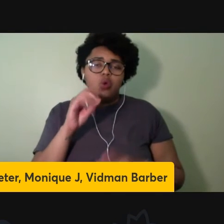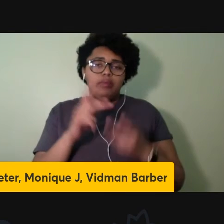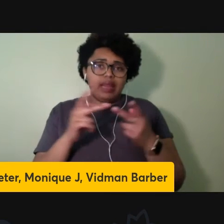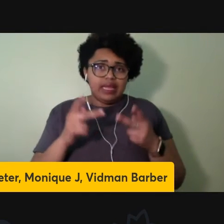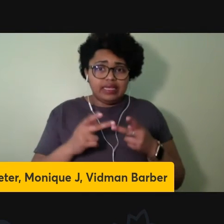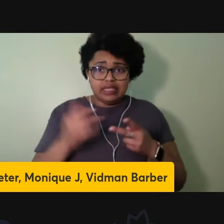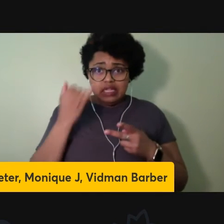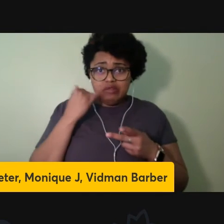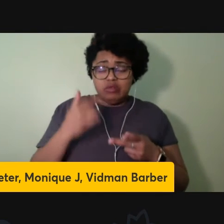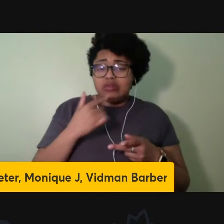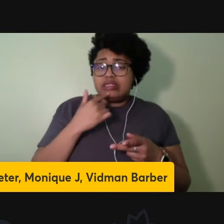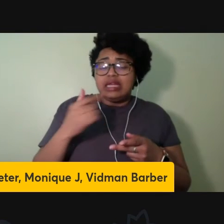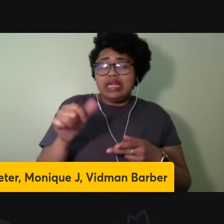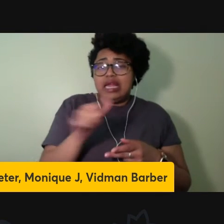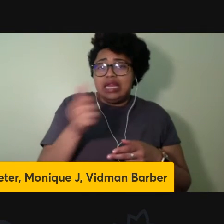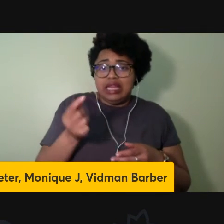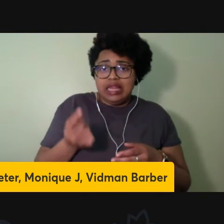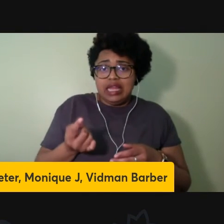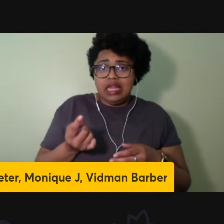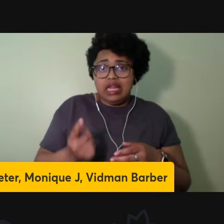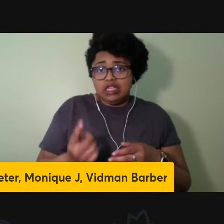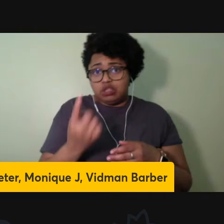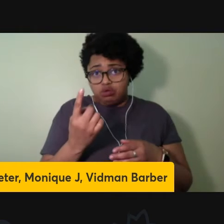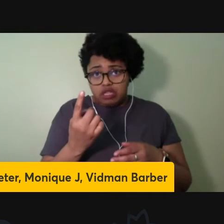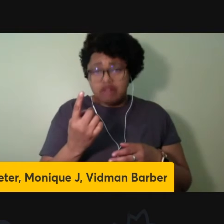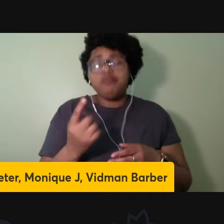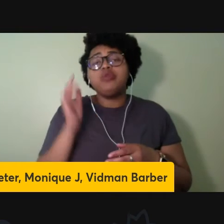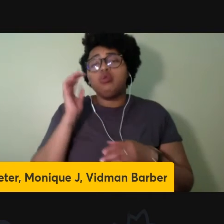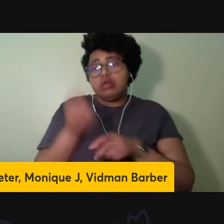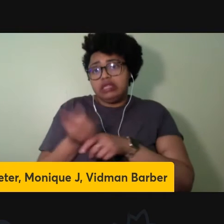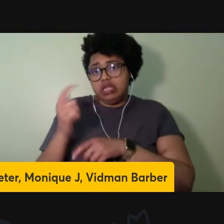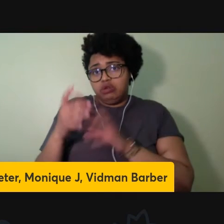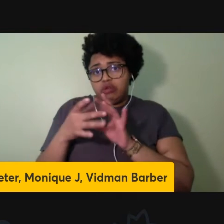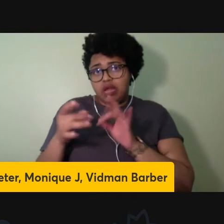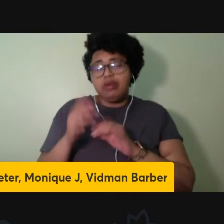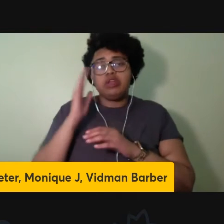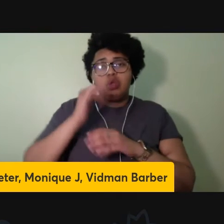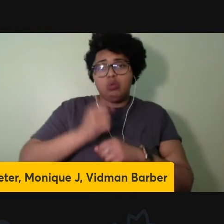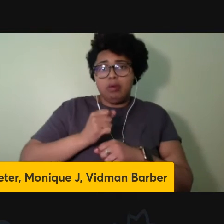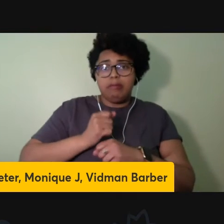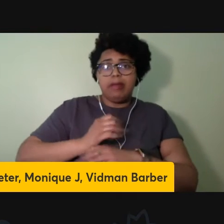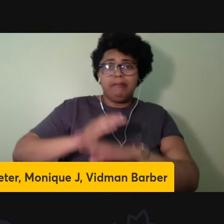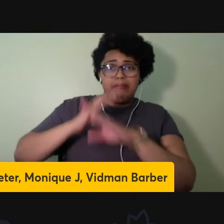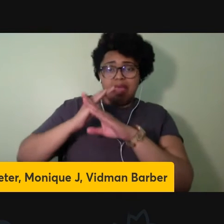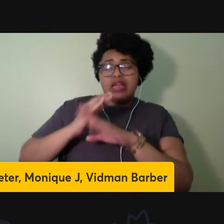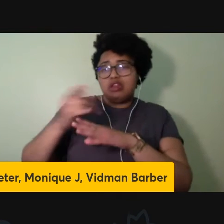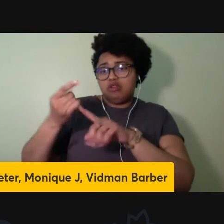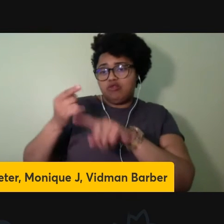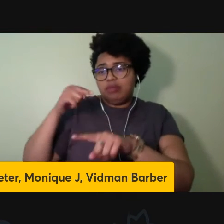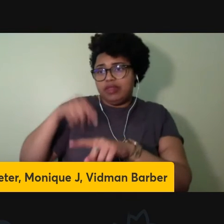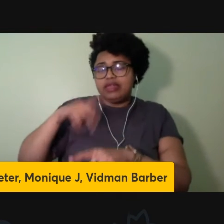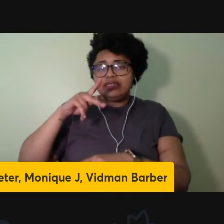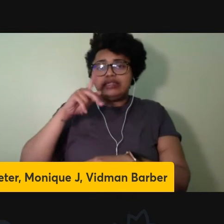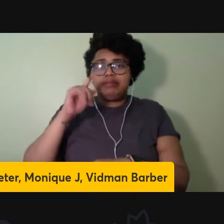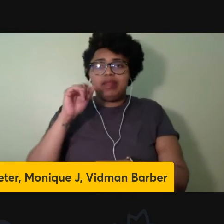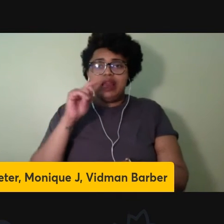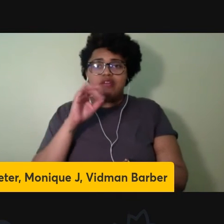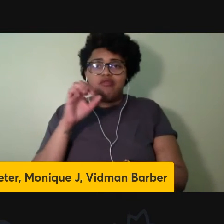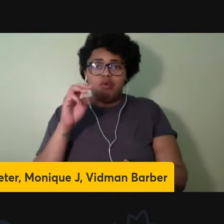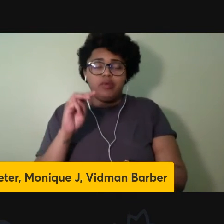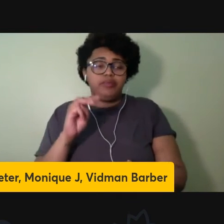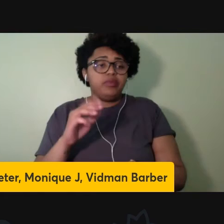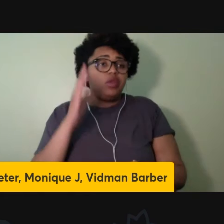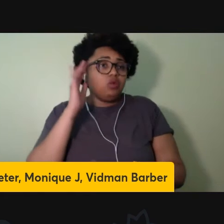from the platform. After the conclusion of the week, recorded videos will be posted on our YouTube channel and transcripts will be made available on our